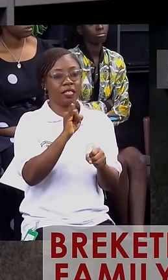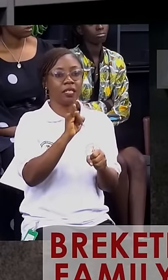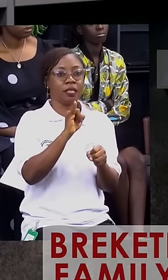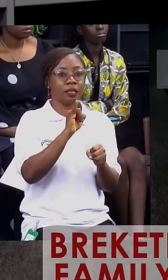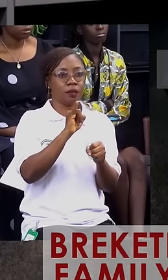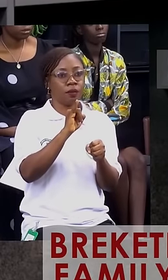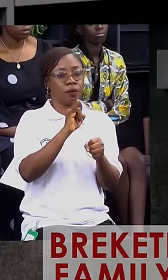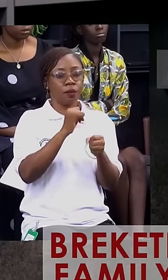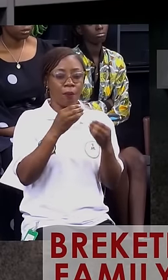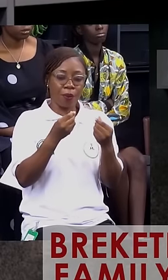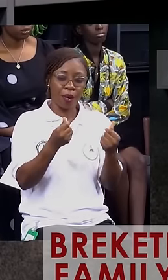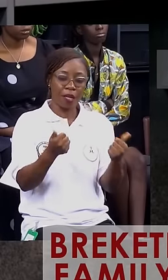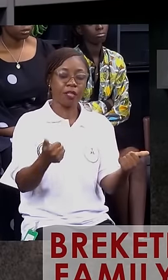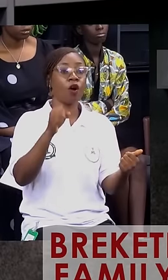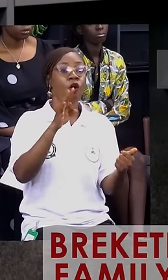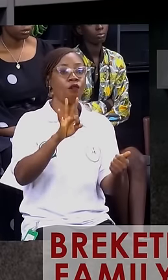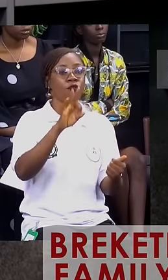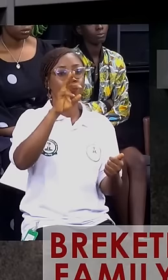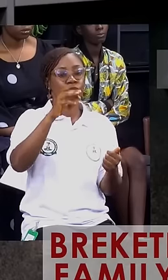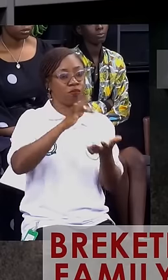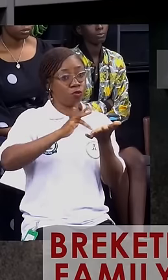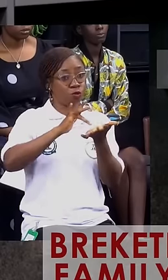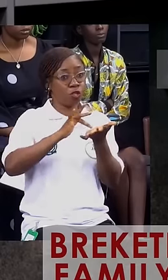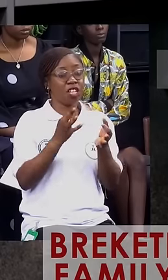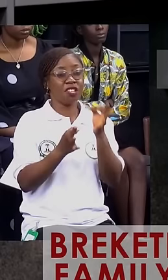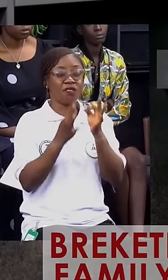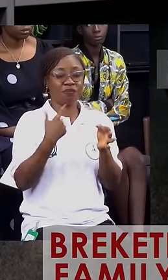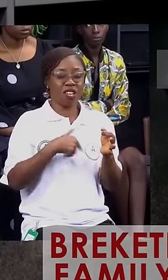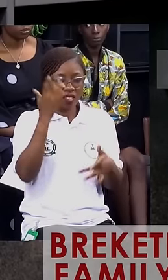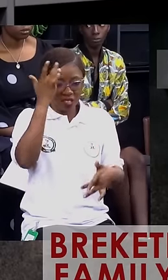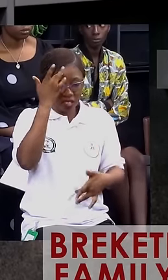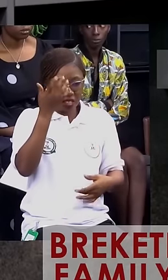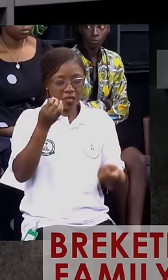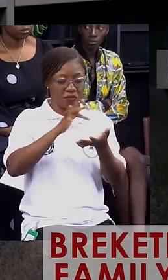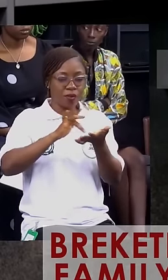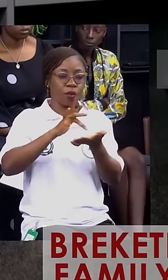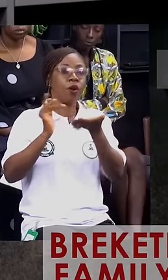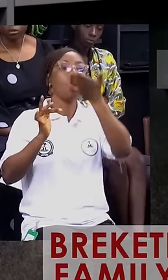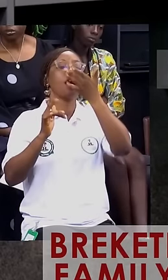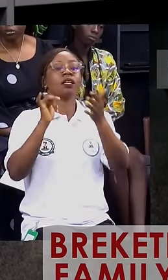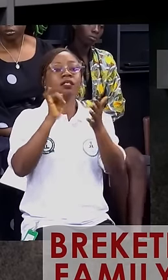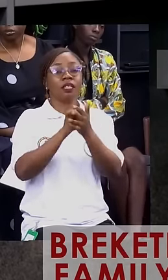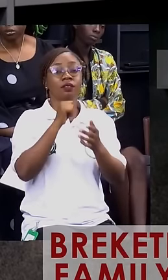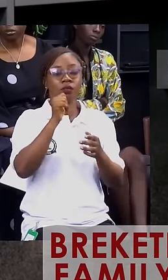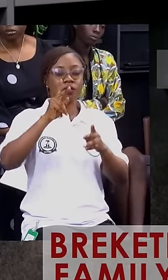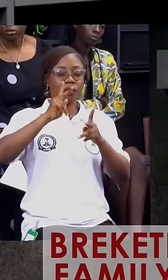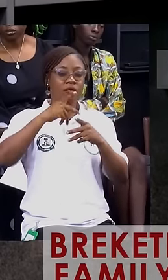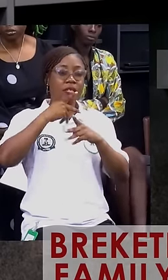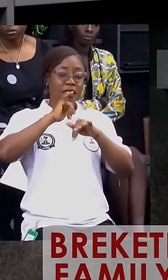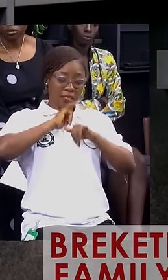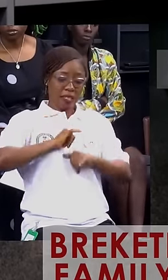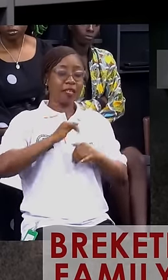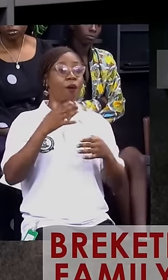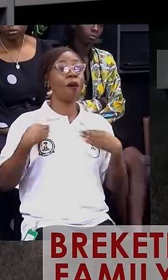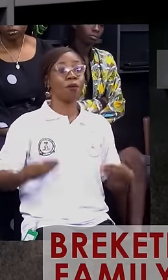drugs. When we are sick and we take medication, that medication does not remain in our body forever. Because